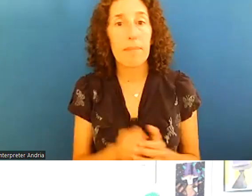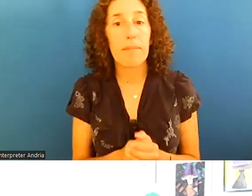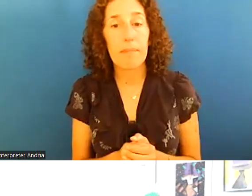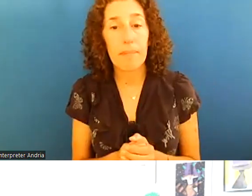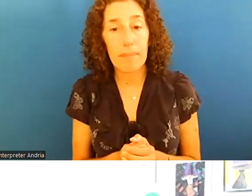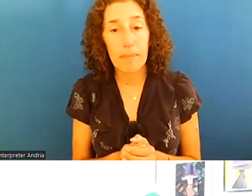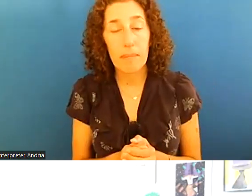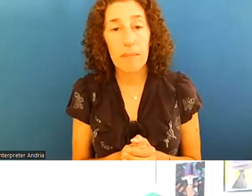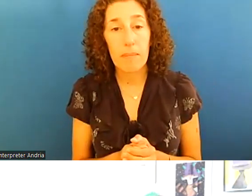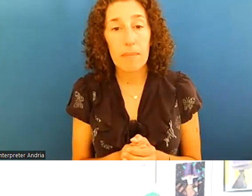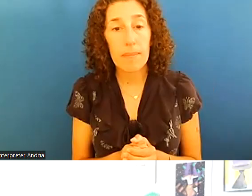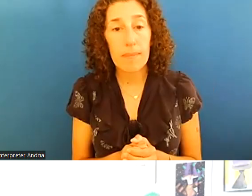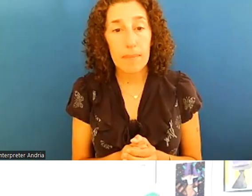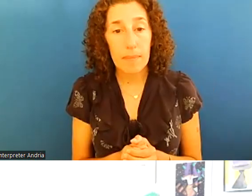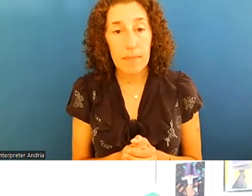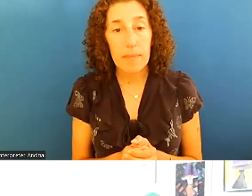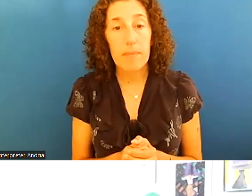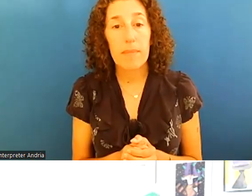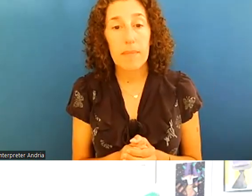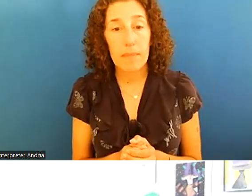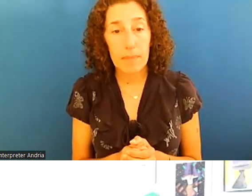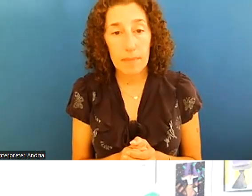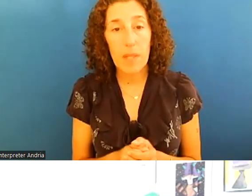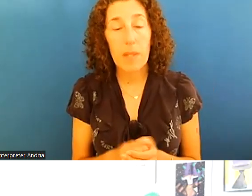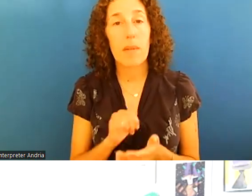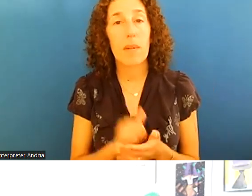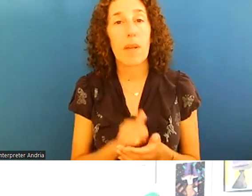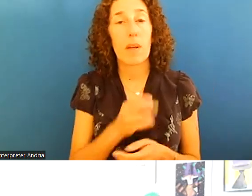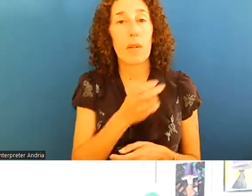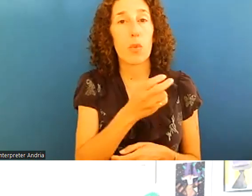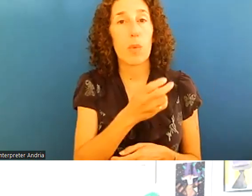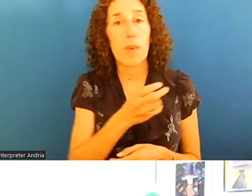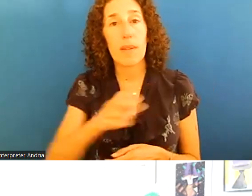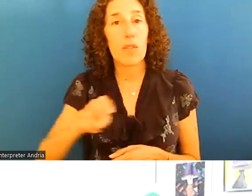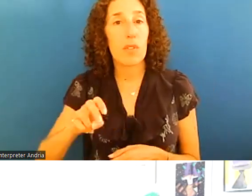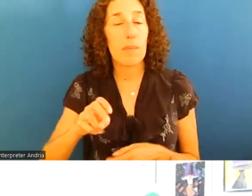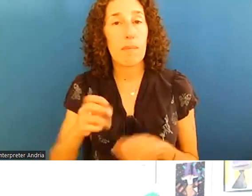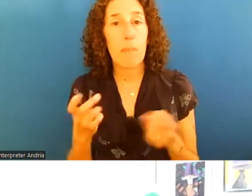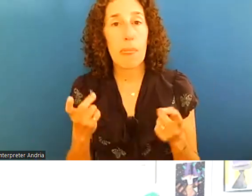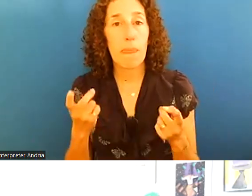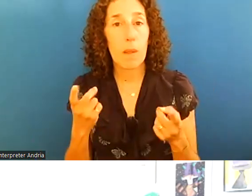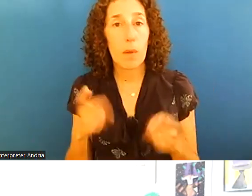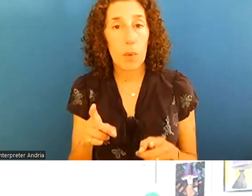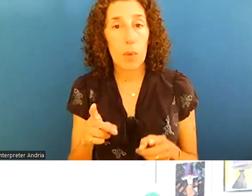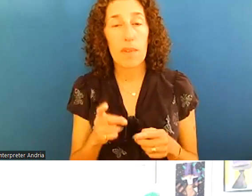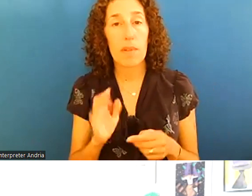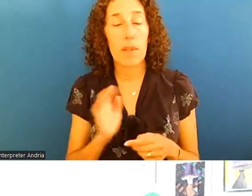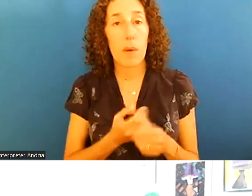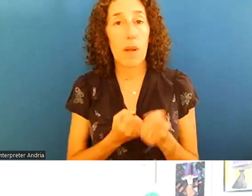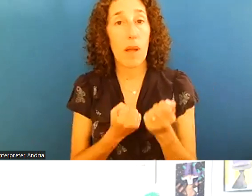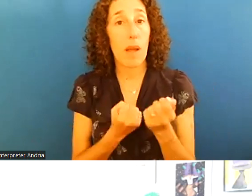that transition occurs, and our advocate in our office then will set up meetings